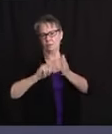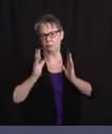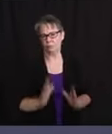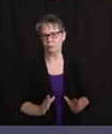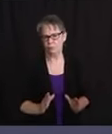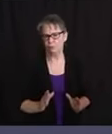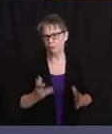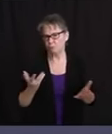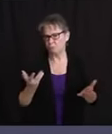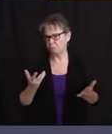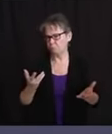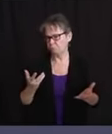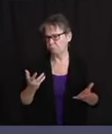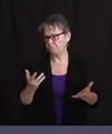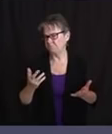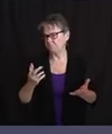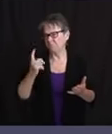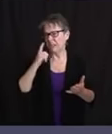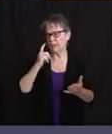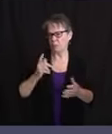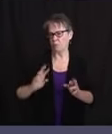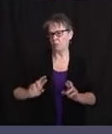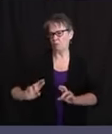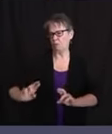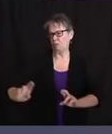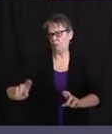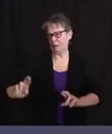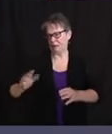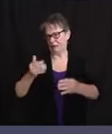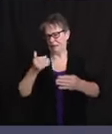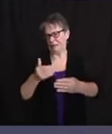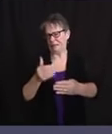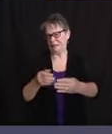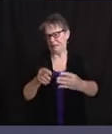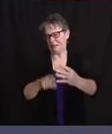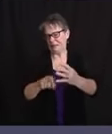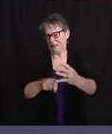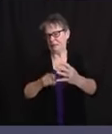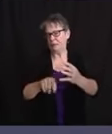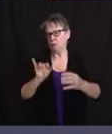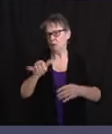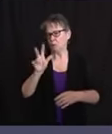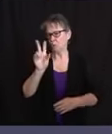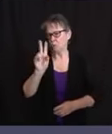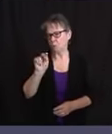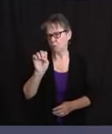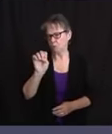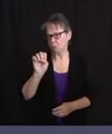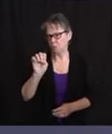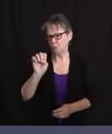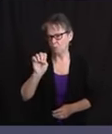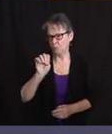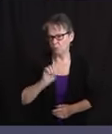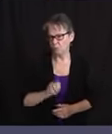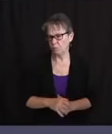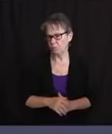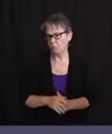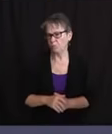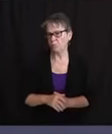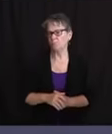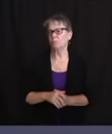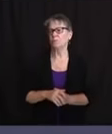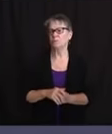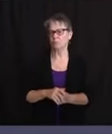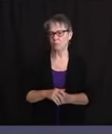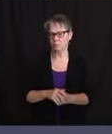in the process of soliciting vendors for staffing agencies to support our local health departments. We've received more than 100